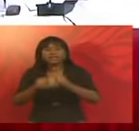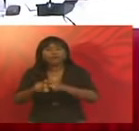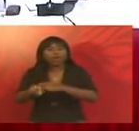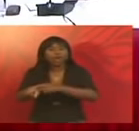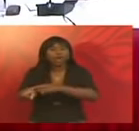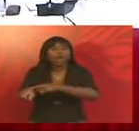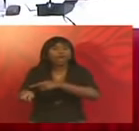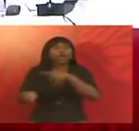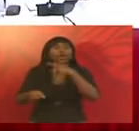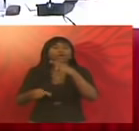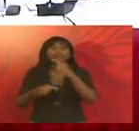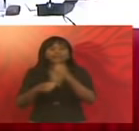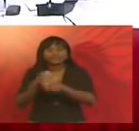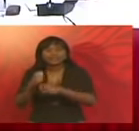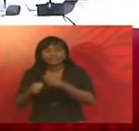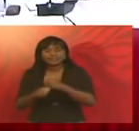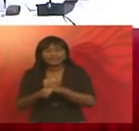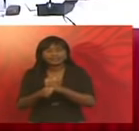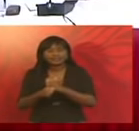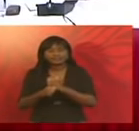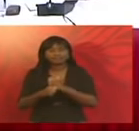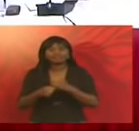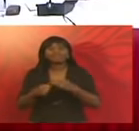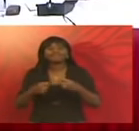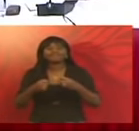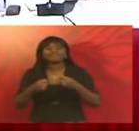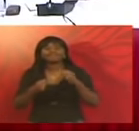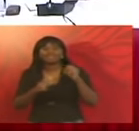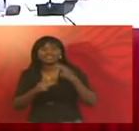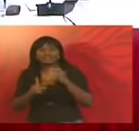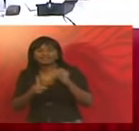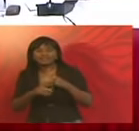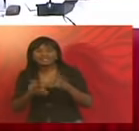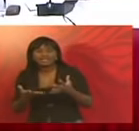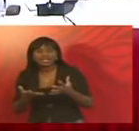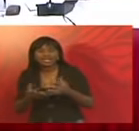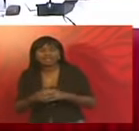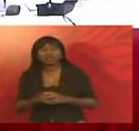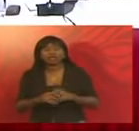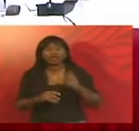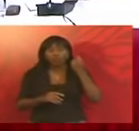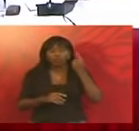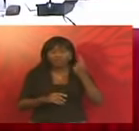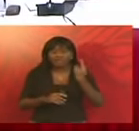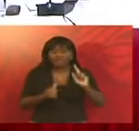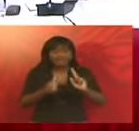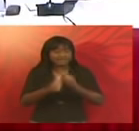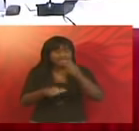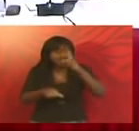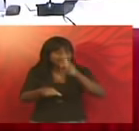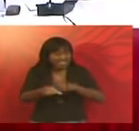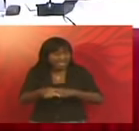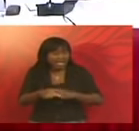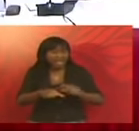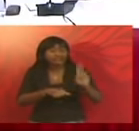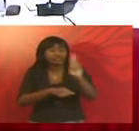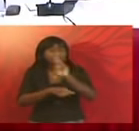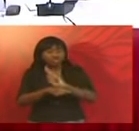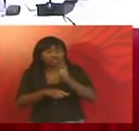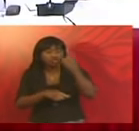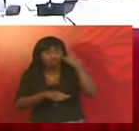We understand that mRNA has been studied, but it's now being used for the first time in a commercially